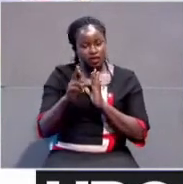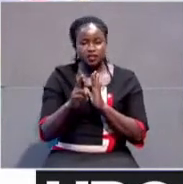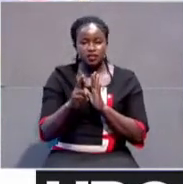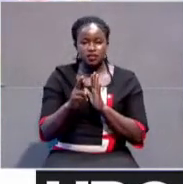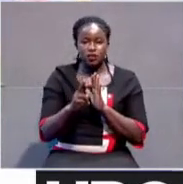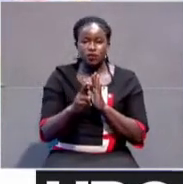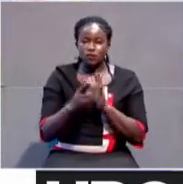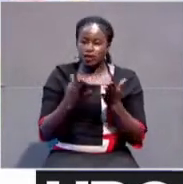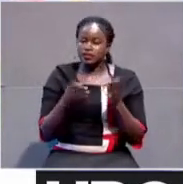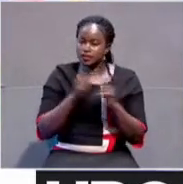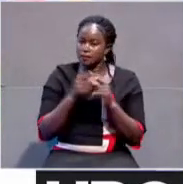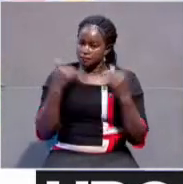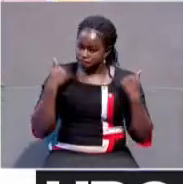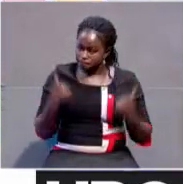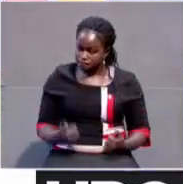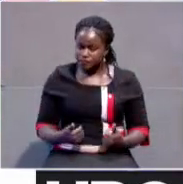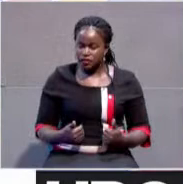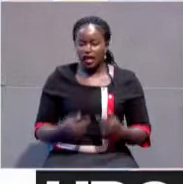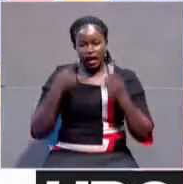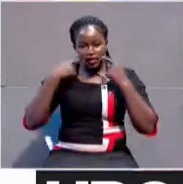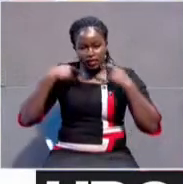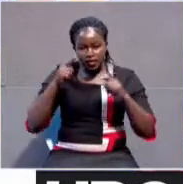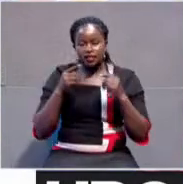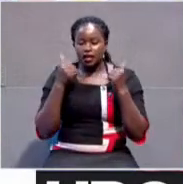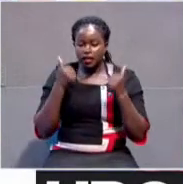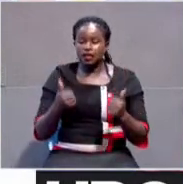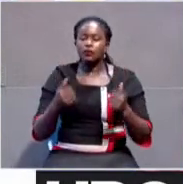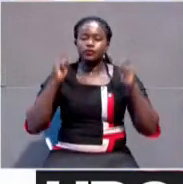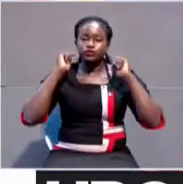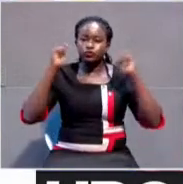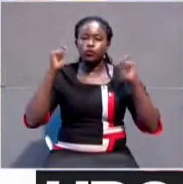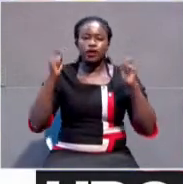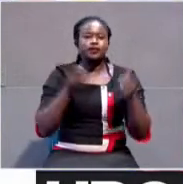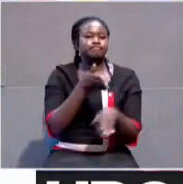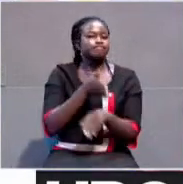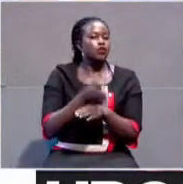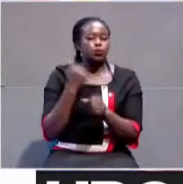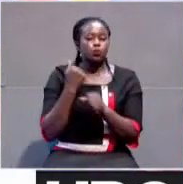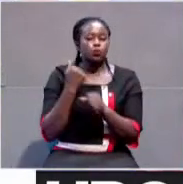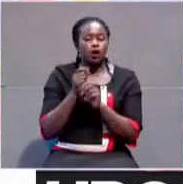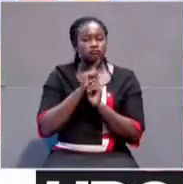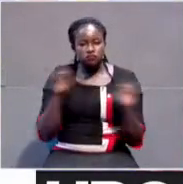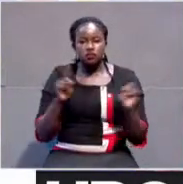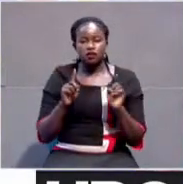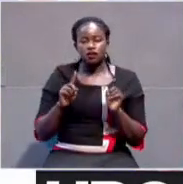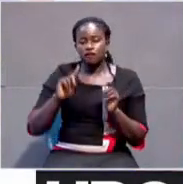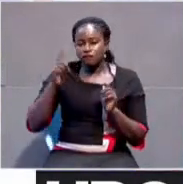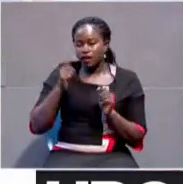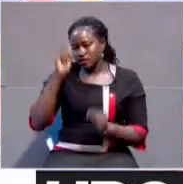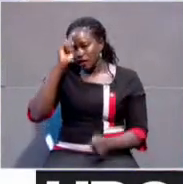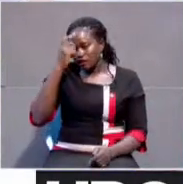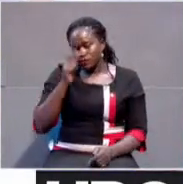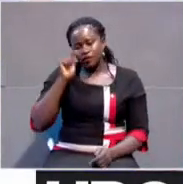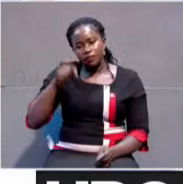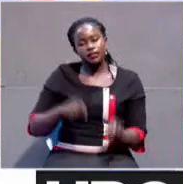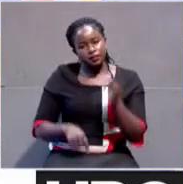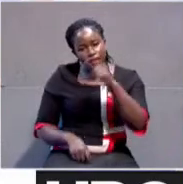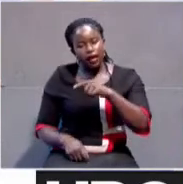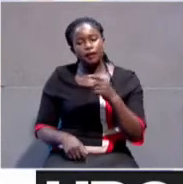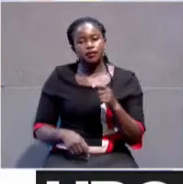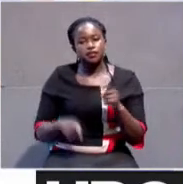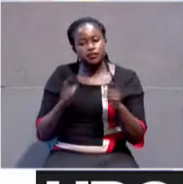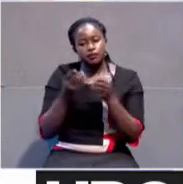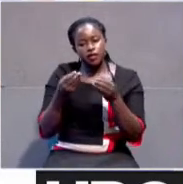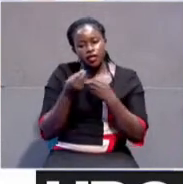own behalf, declare an immediate strike until the government comes out with